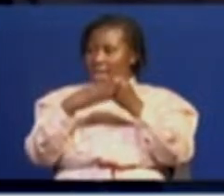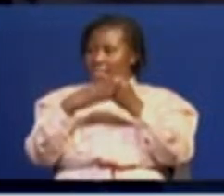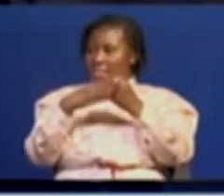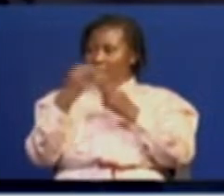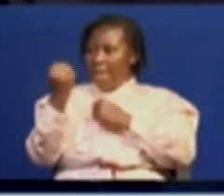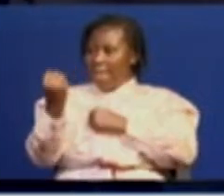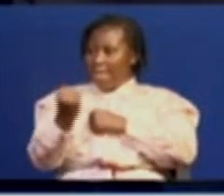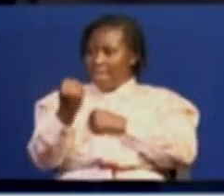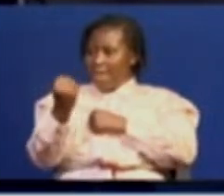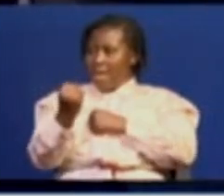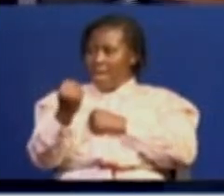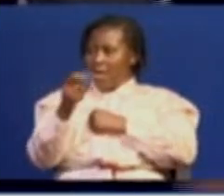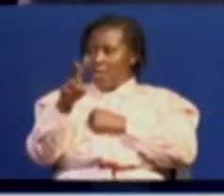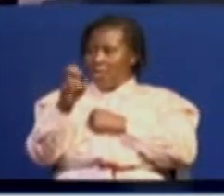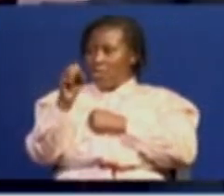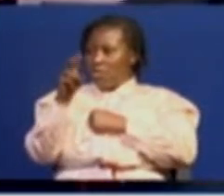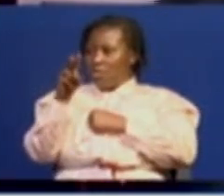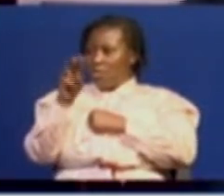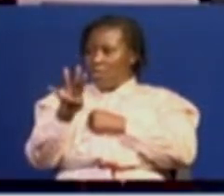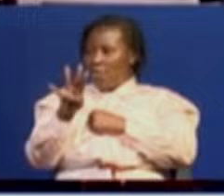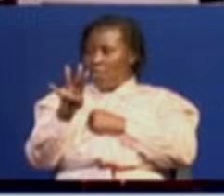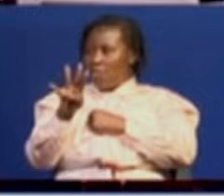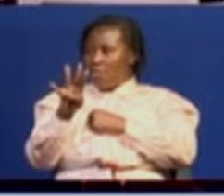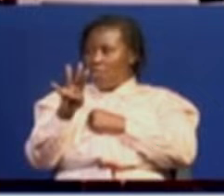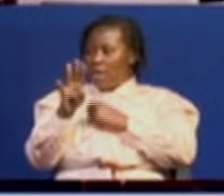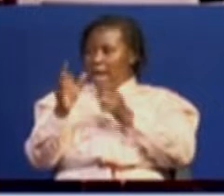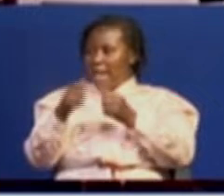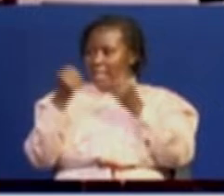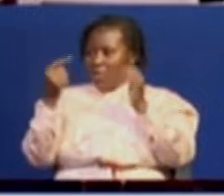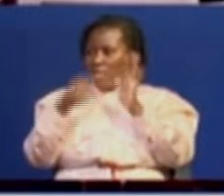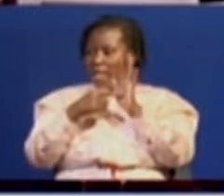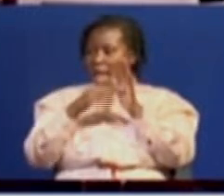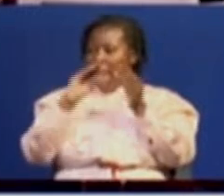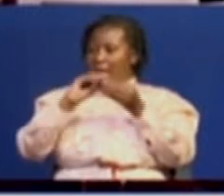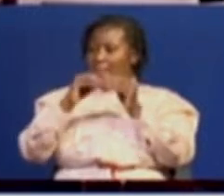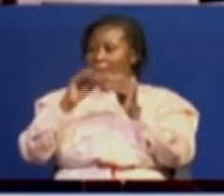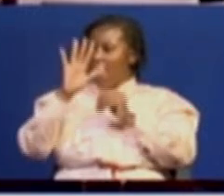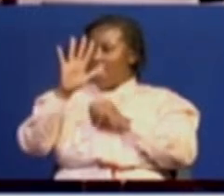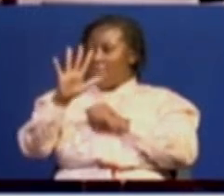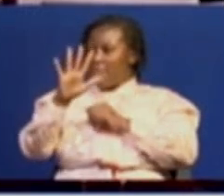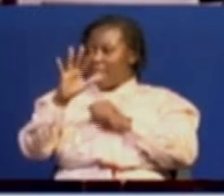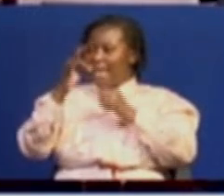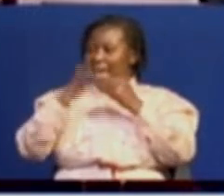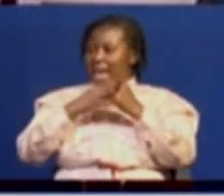9th May 2024. Gazette notice number